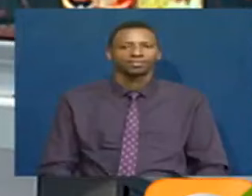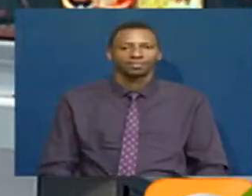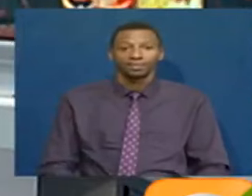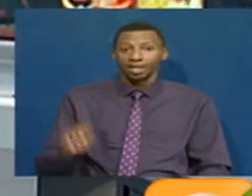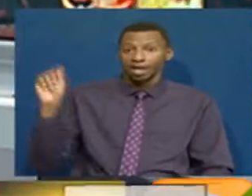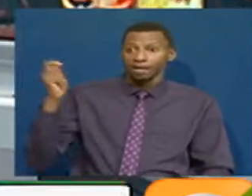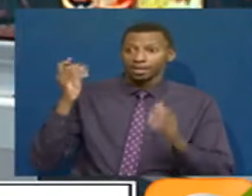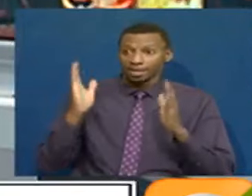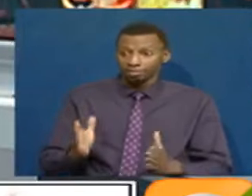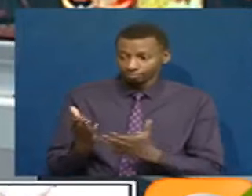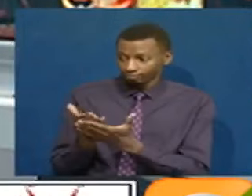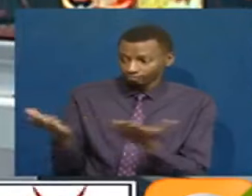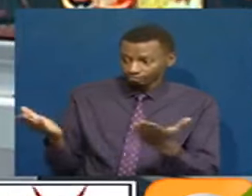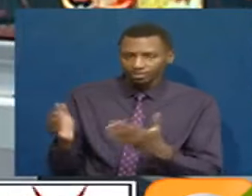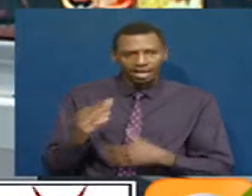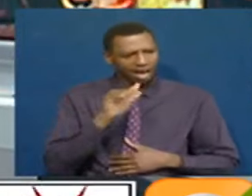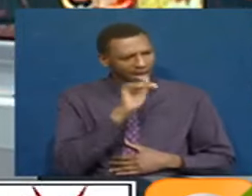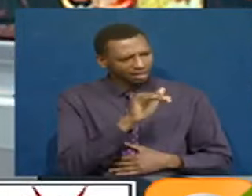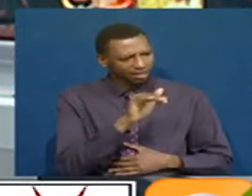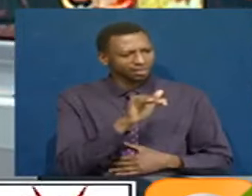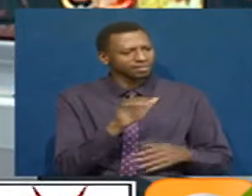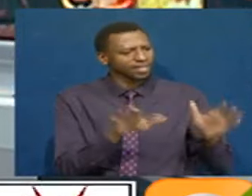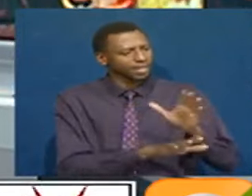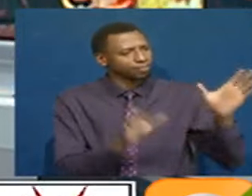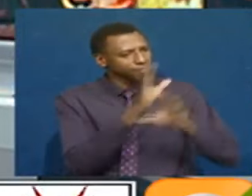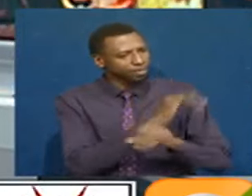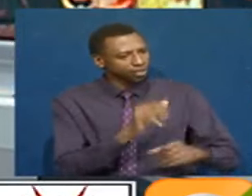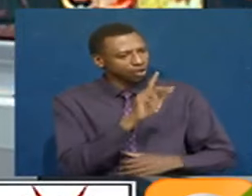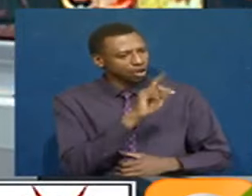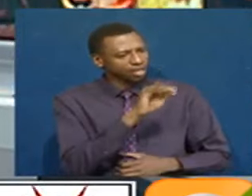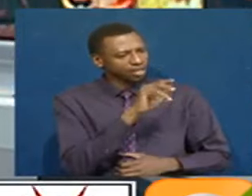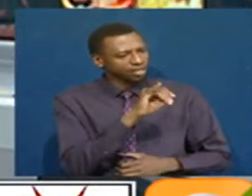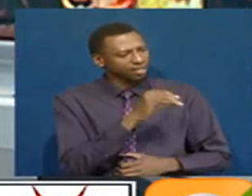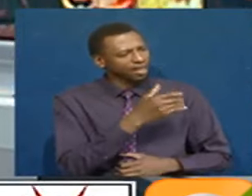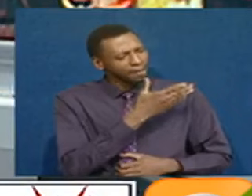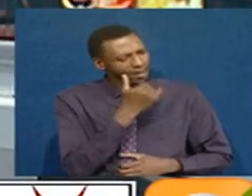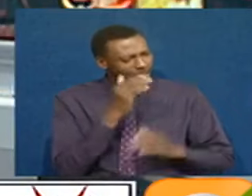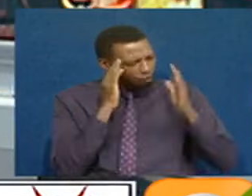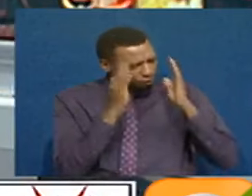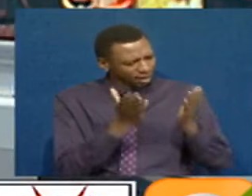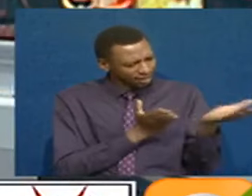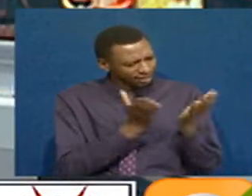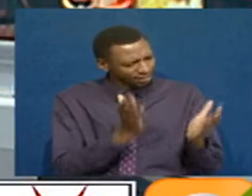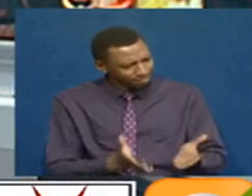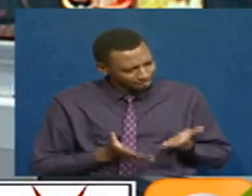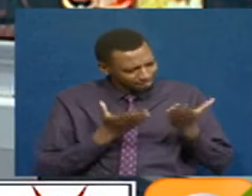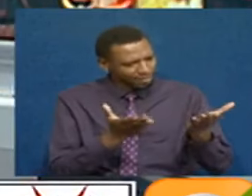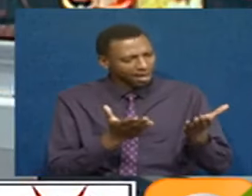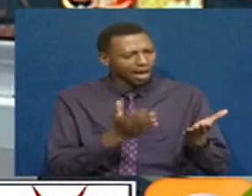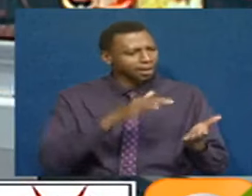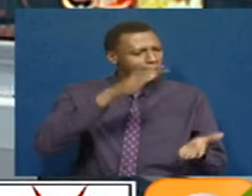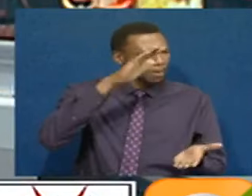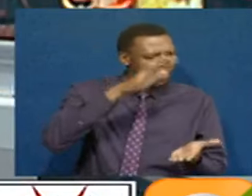Kenyans have called on the Deputy President, Professor Kithure Kindiki, to prioritize service delivery and alleviate the